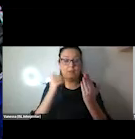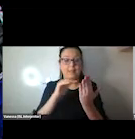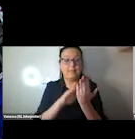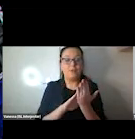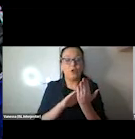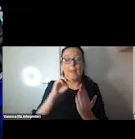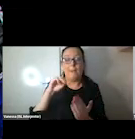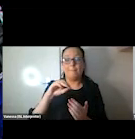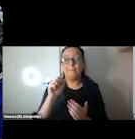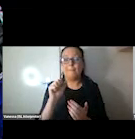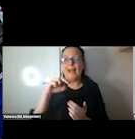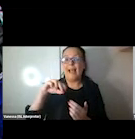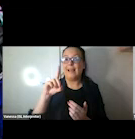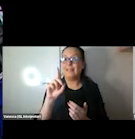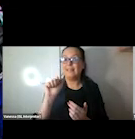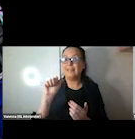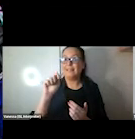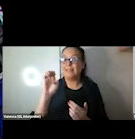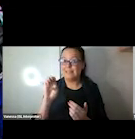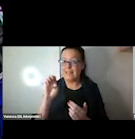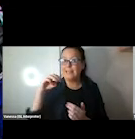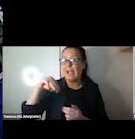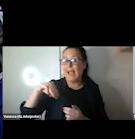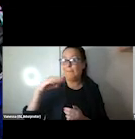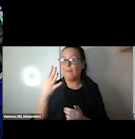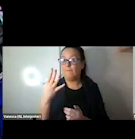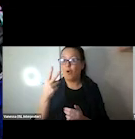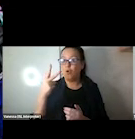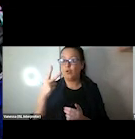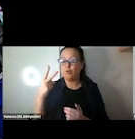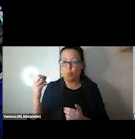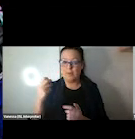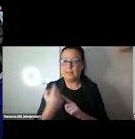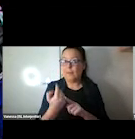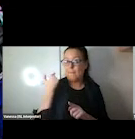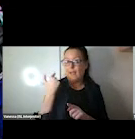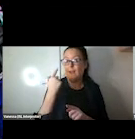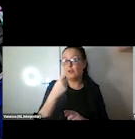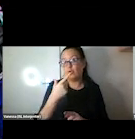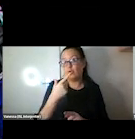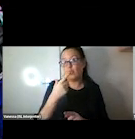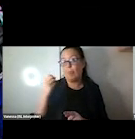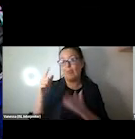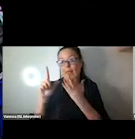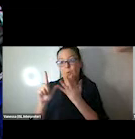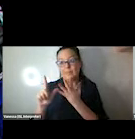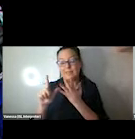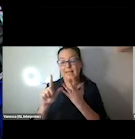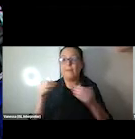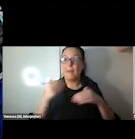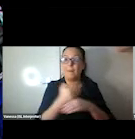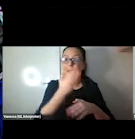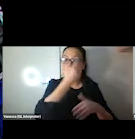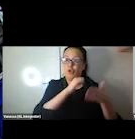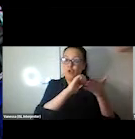M420. Now, mandate M420 was a 2007 standardization request by the European Commission and European Free